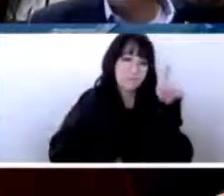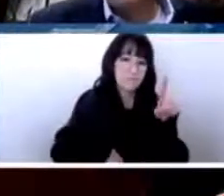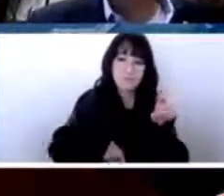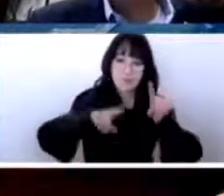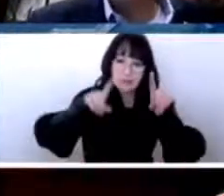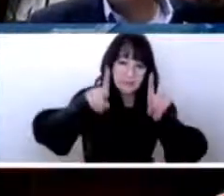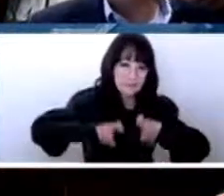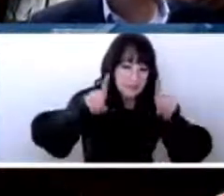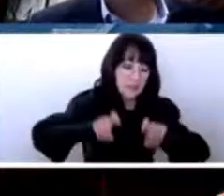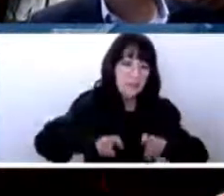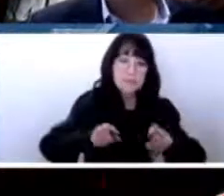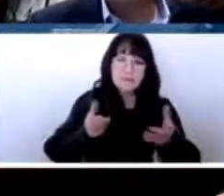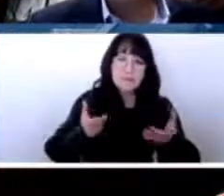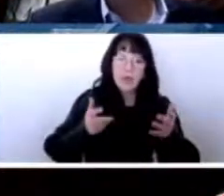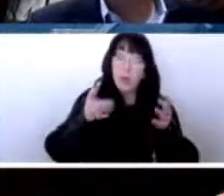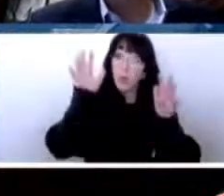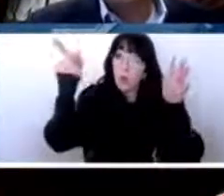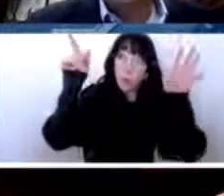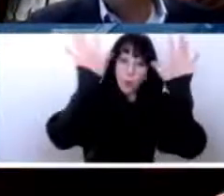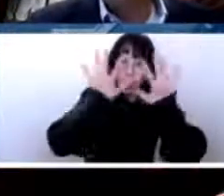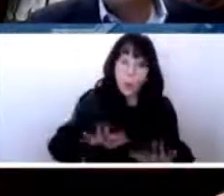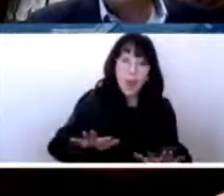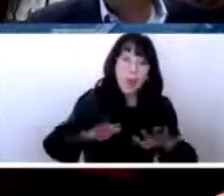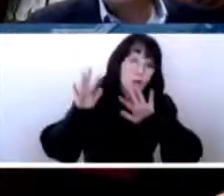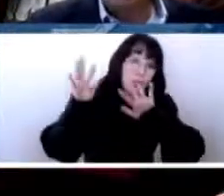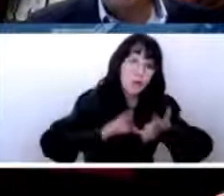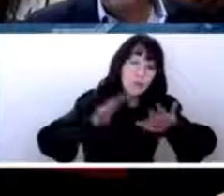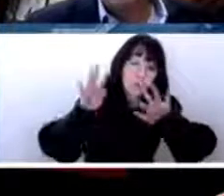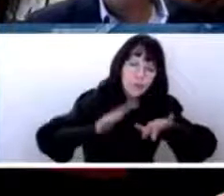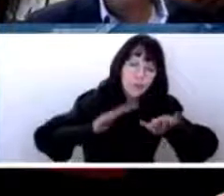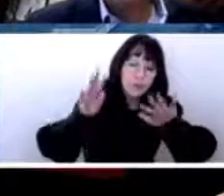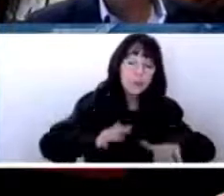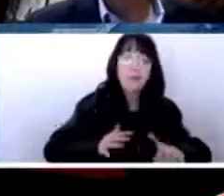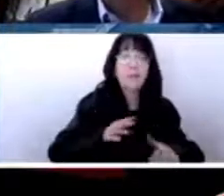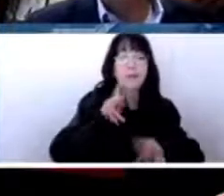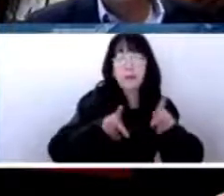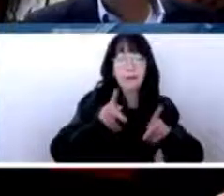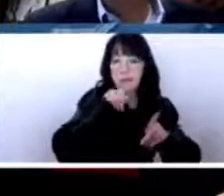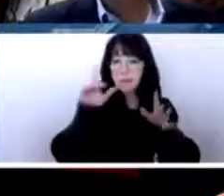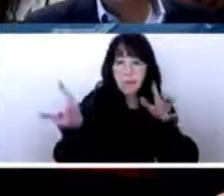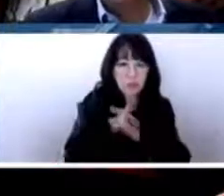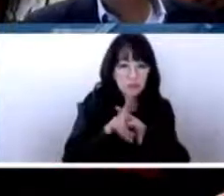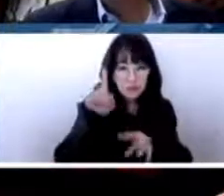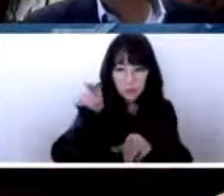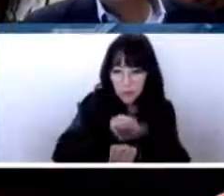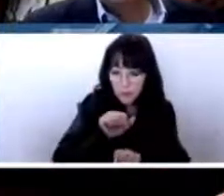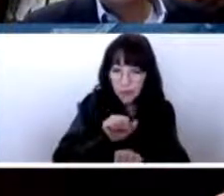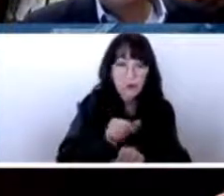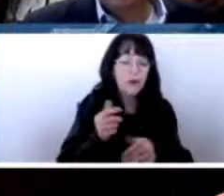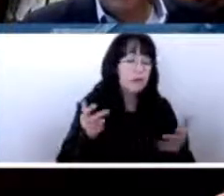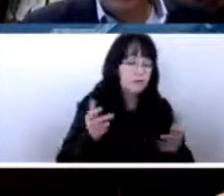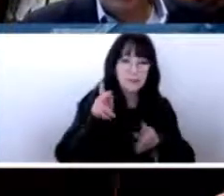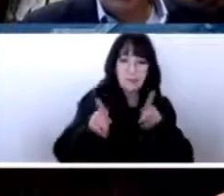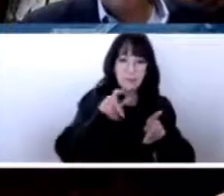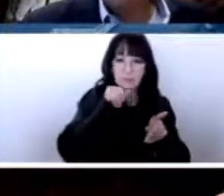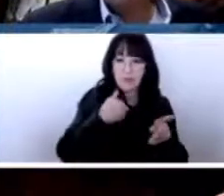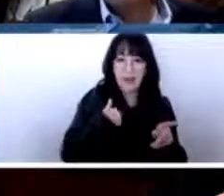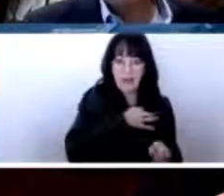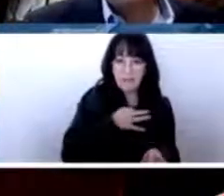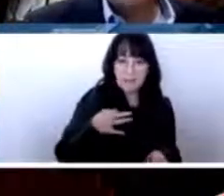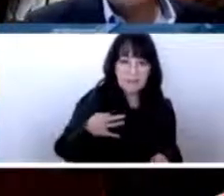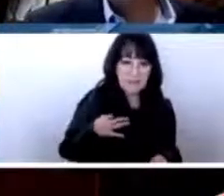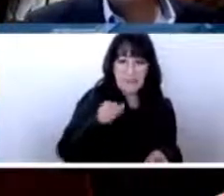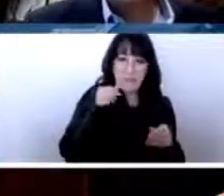have staffing issues as well with our testing partners. It's going to take us a while to make up for that. However, we are committed. We will continue to